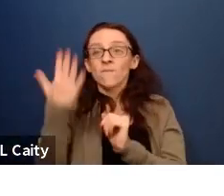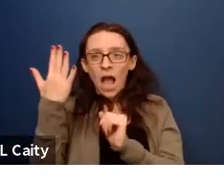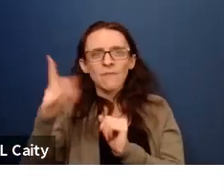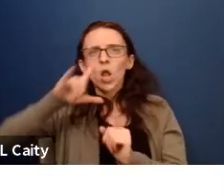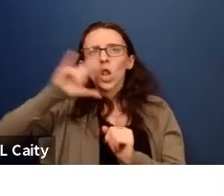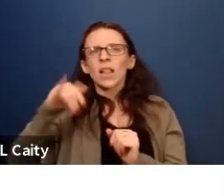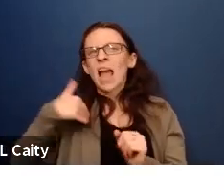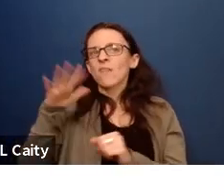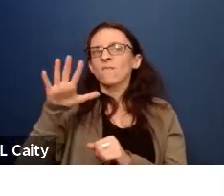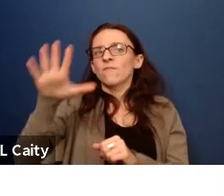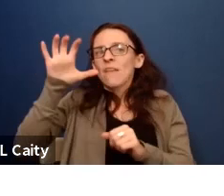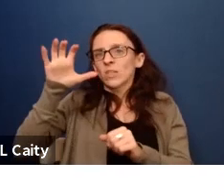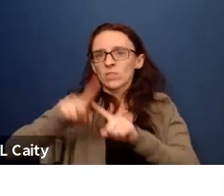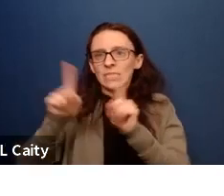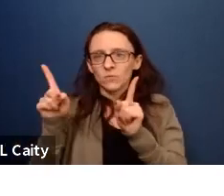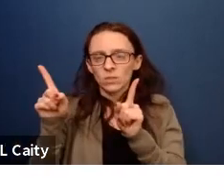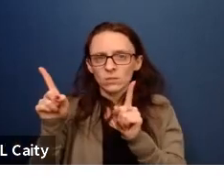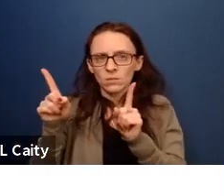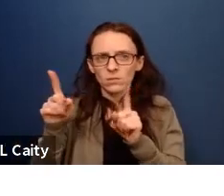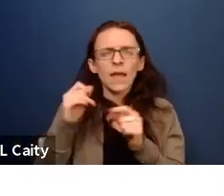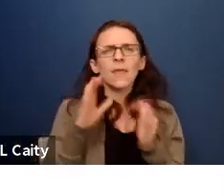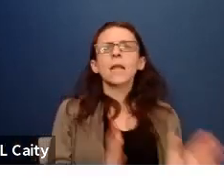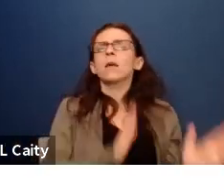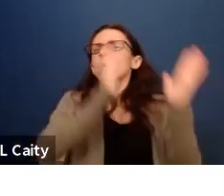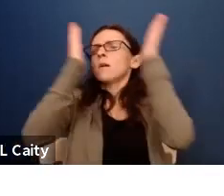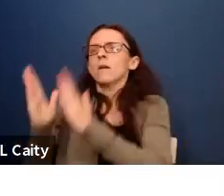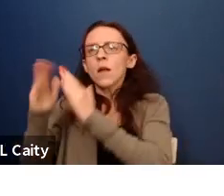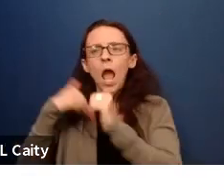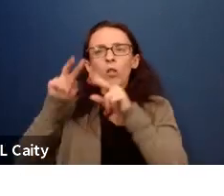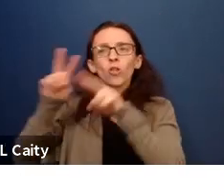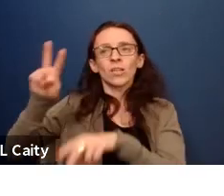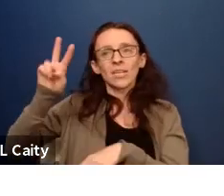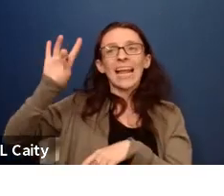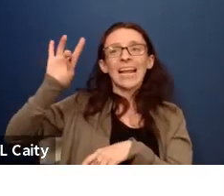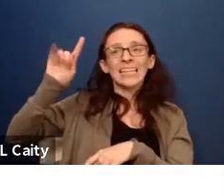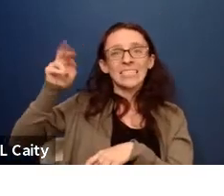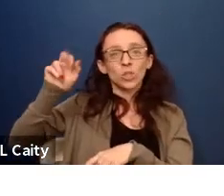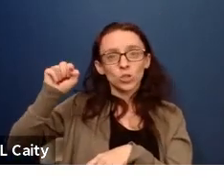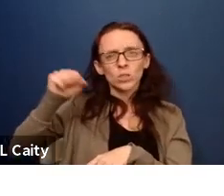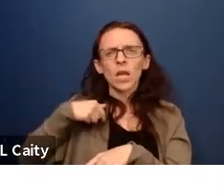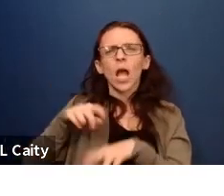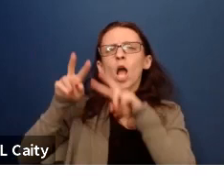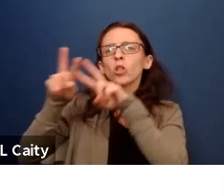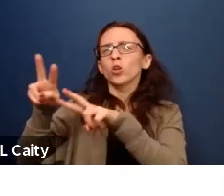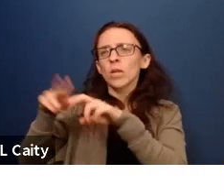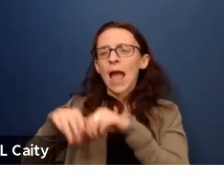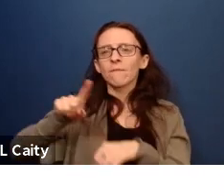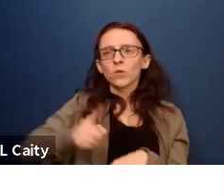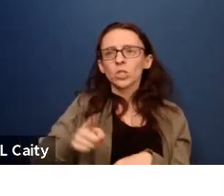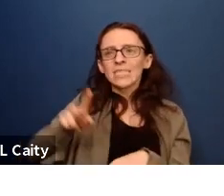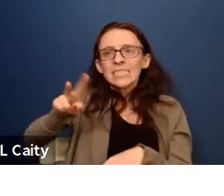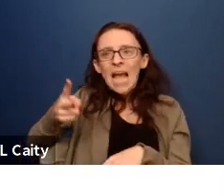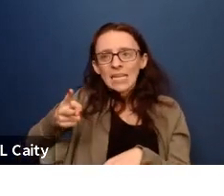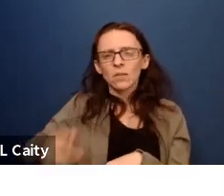variation of about 700 students between tier 1 and tier 2 in the 8-tier model,